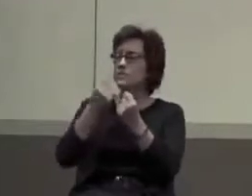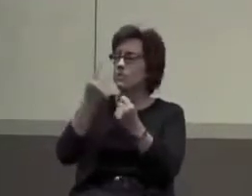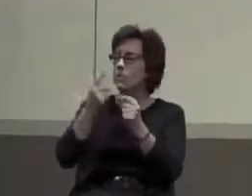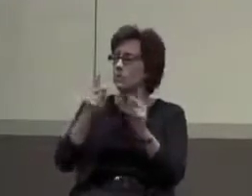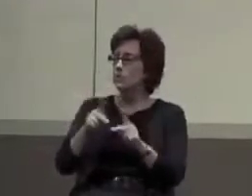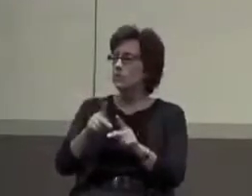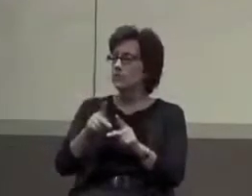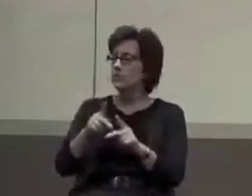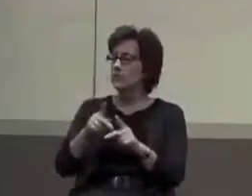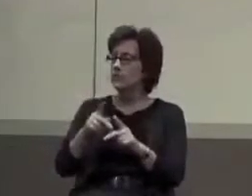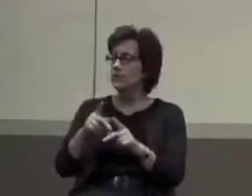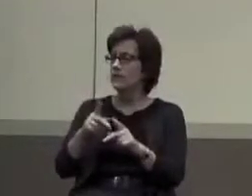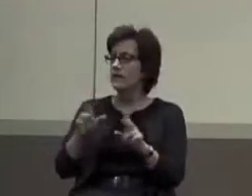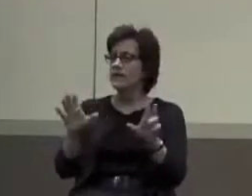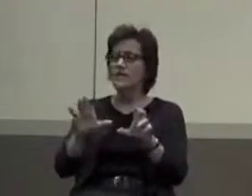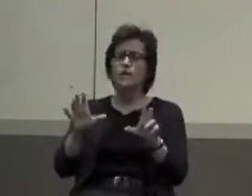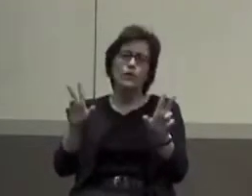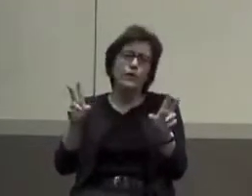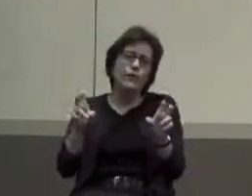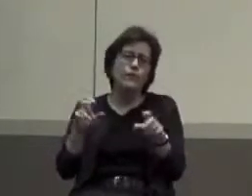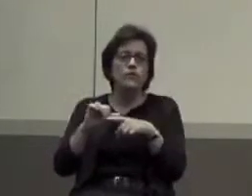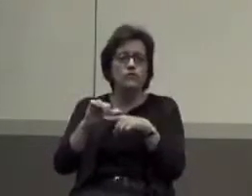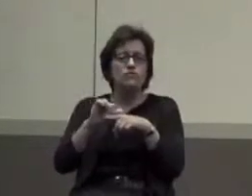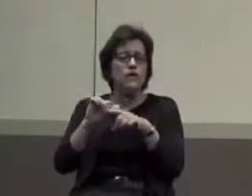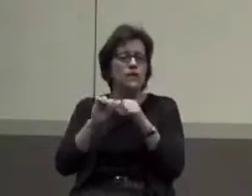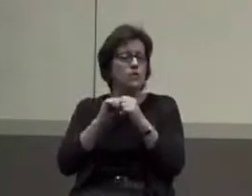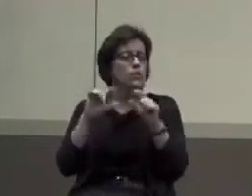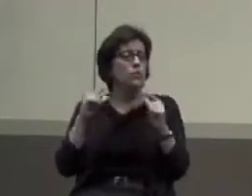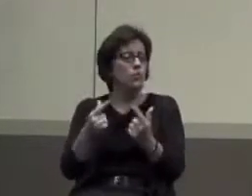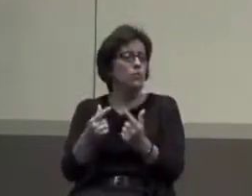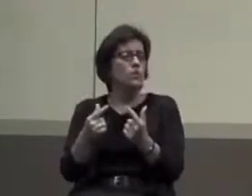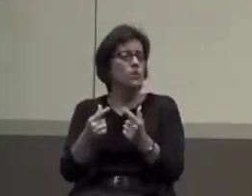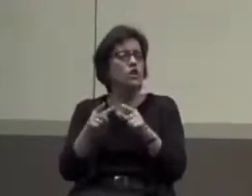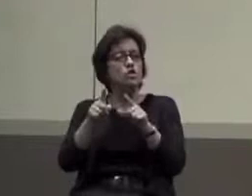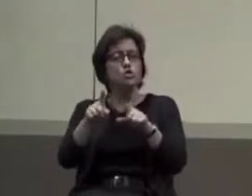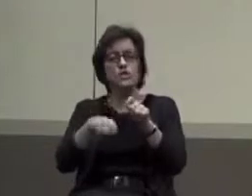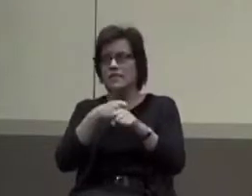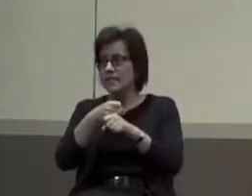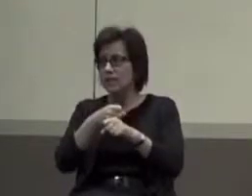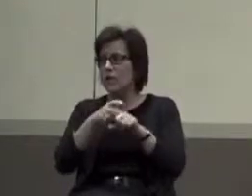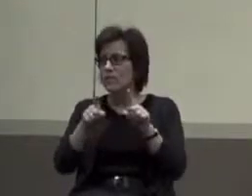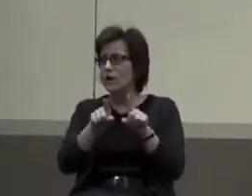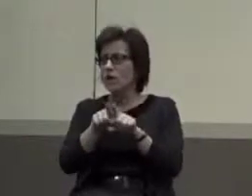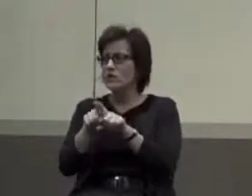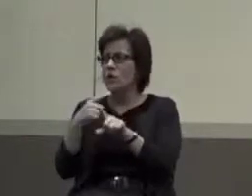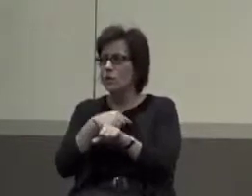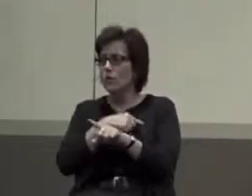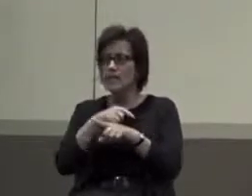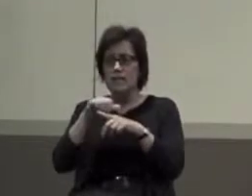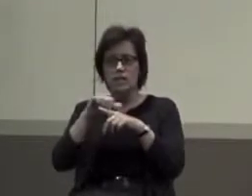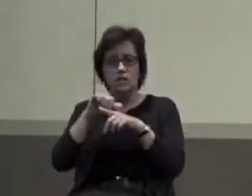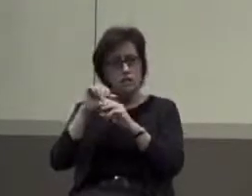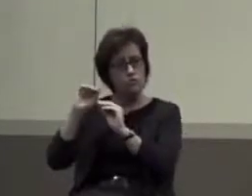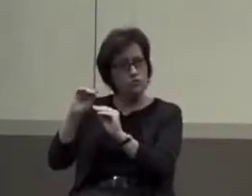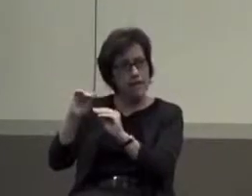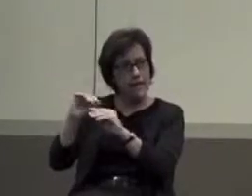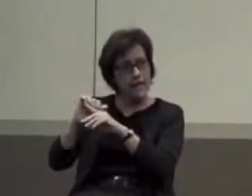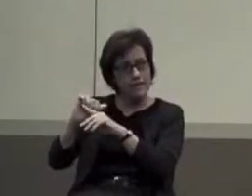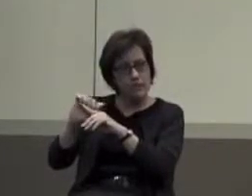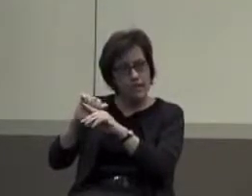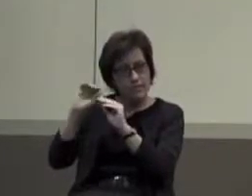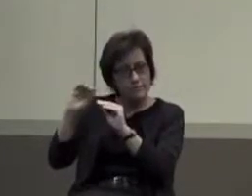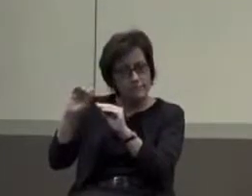do trainings with their group, you know, all throughout the year. But also, I mean, we train the students too on the purpose